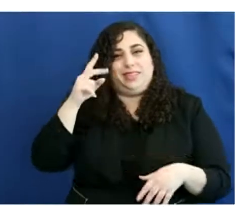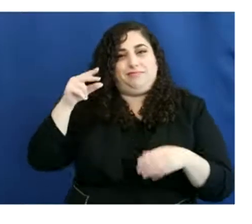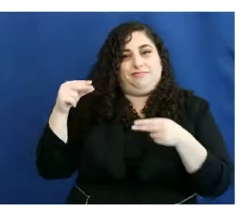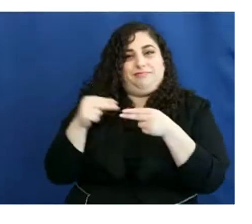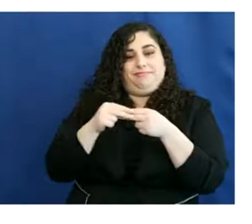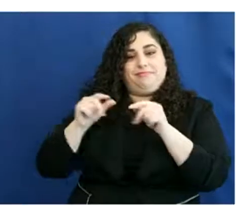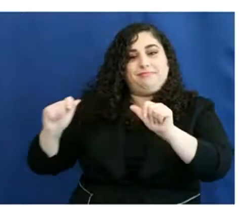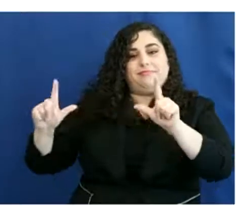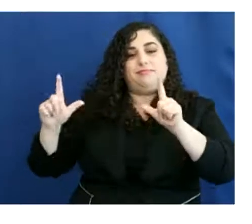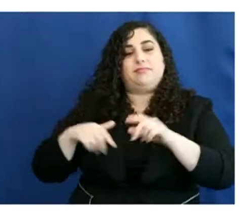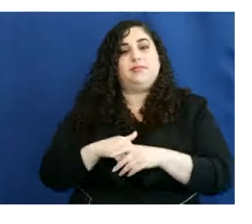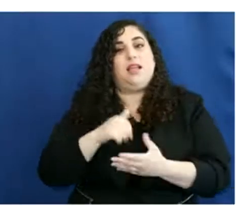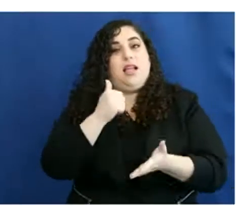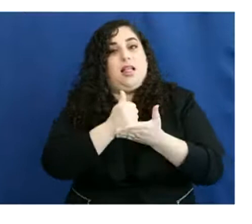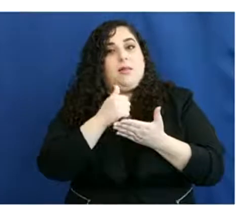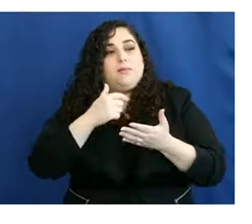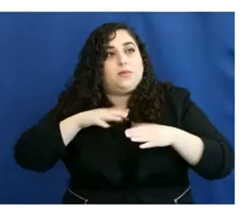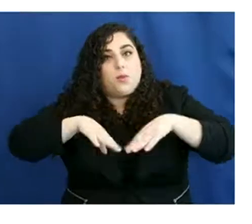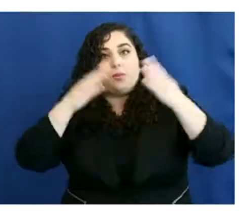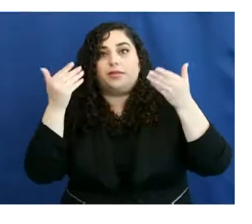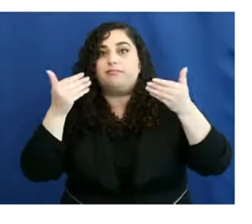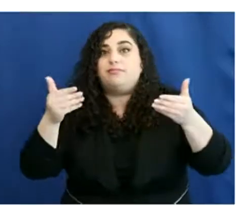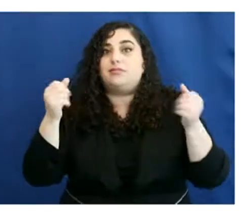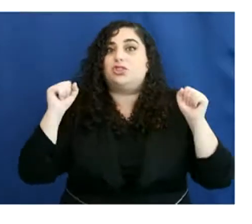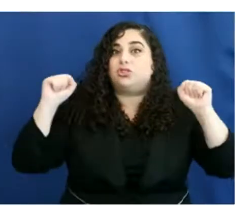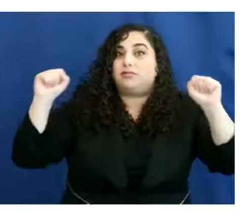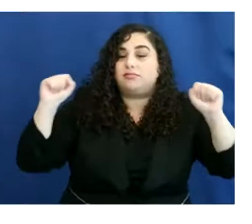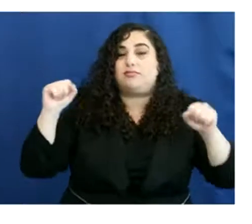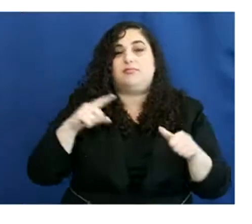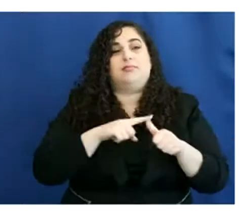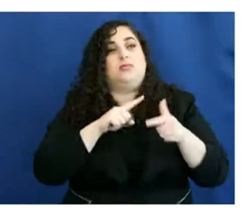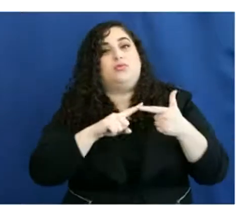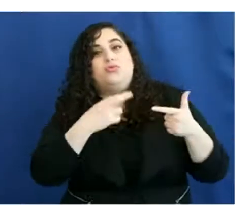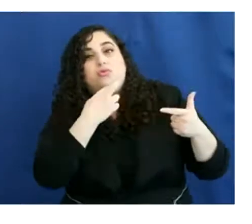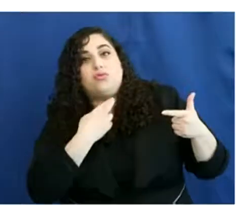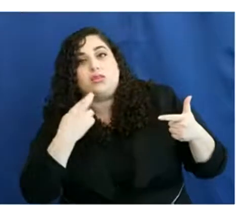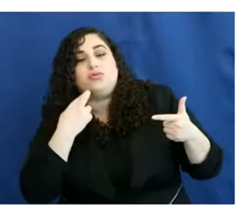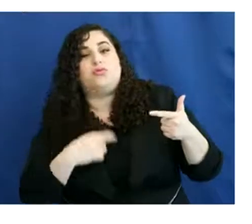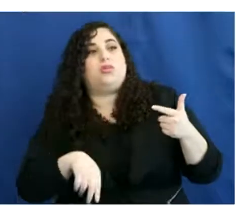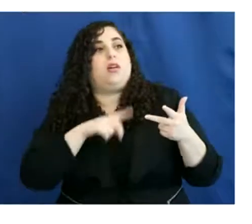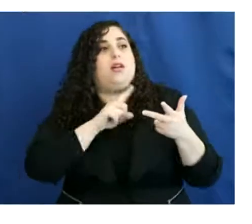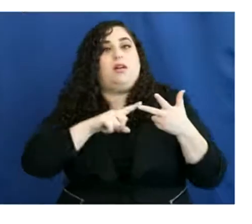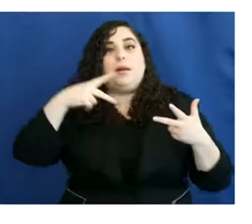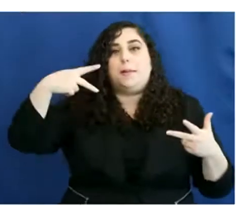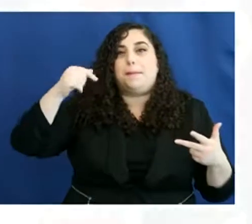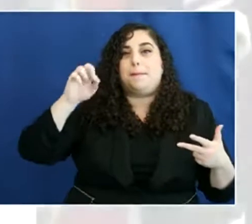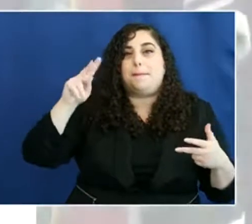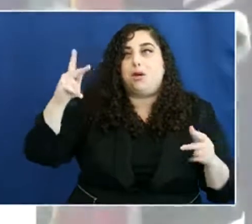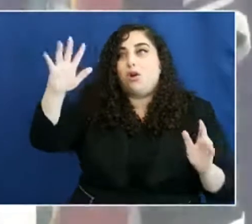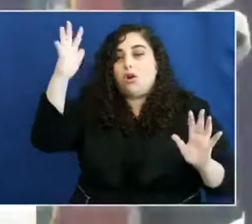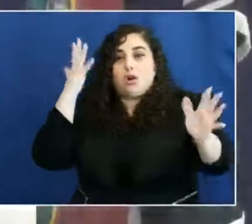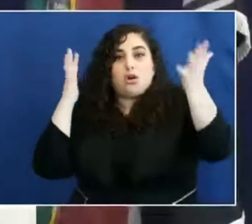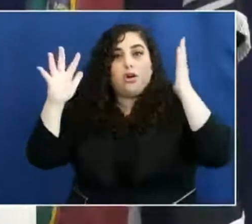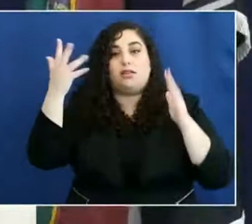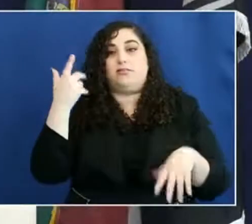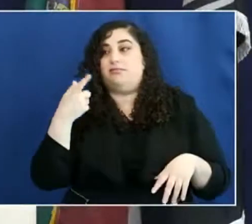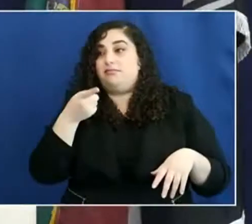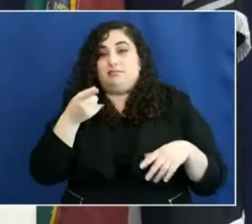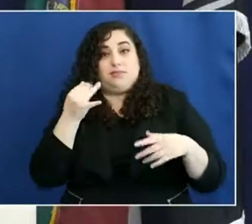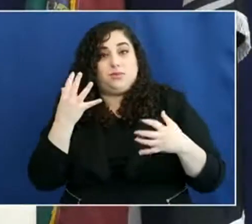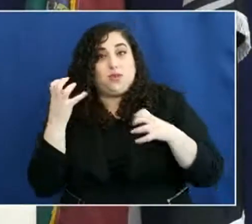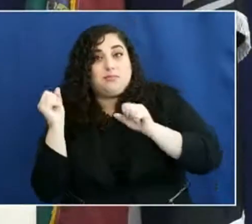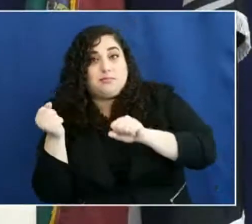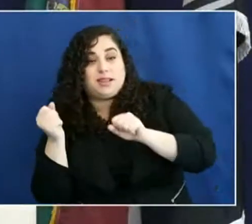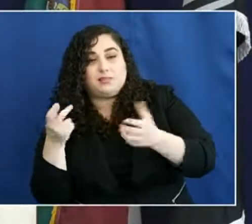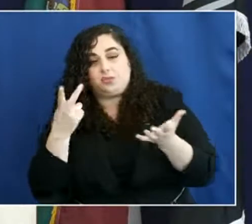gyms, restaurants. More folks would be eligible to go to Petco Park, and we'll continue to work our way out of that. So again,